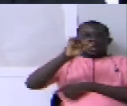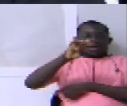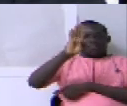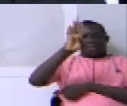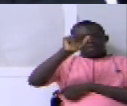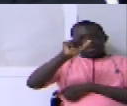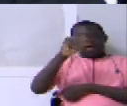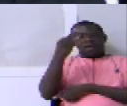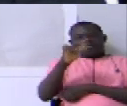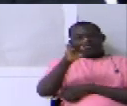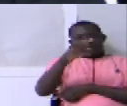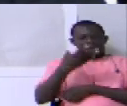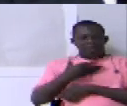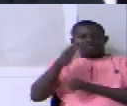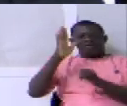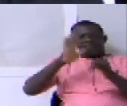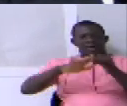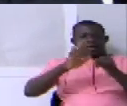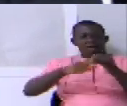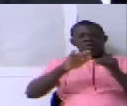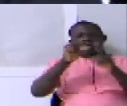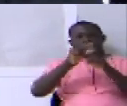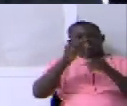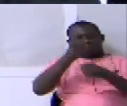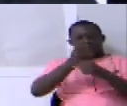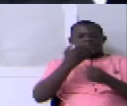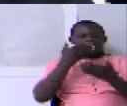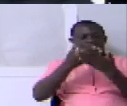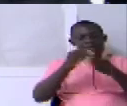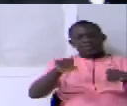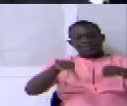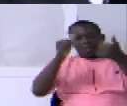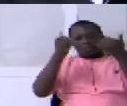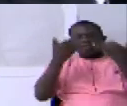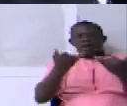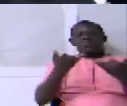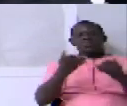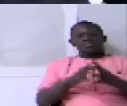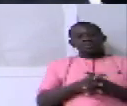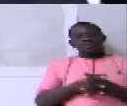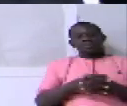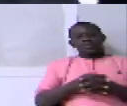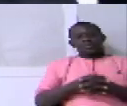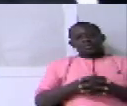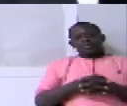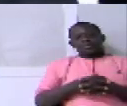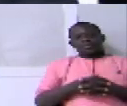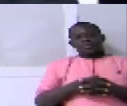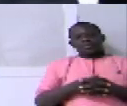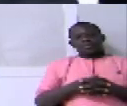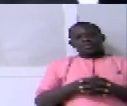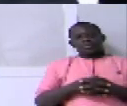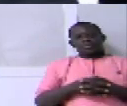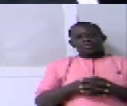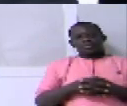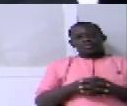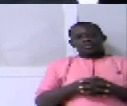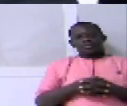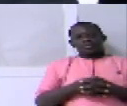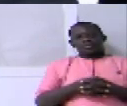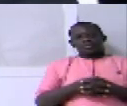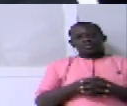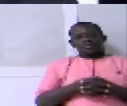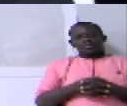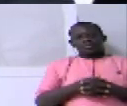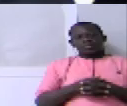concluding remarks to make, please proceed to do so now. Sai Mr. Tamba, ete fanal na kumo kumfadulato ila kumakangulu menu be sondo mokono